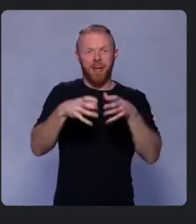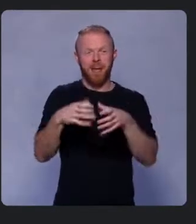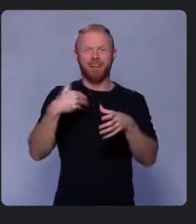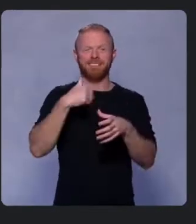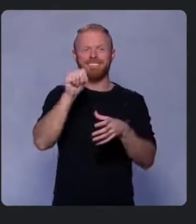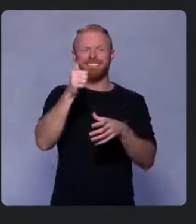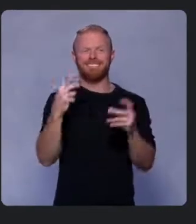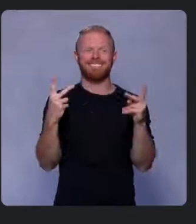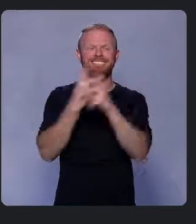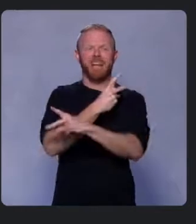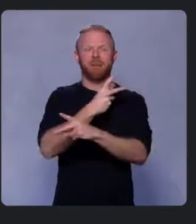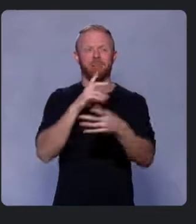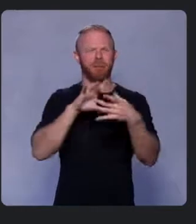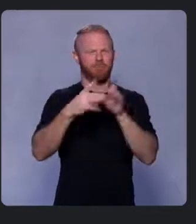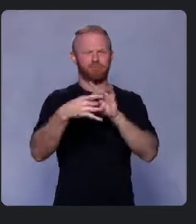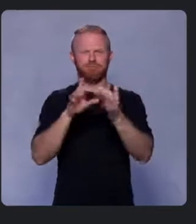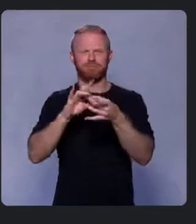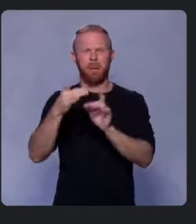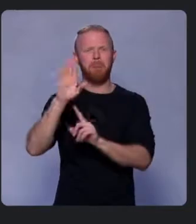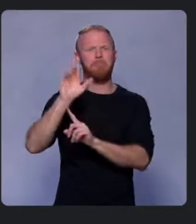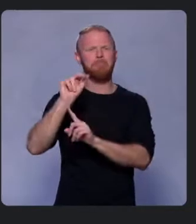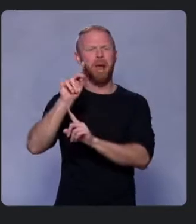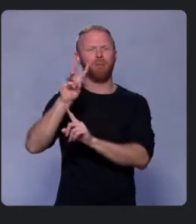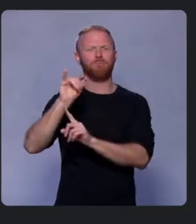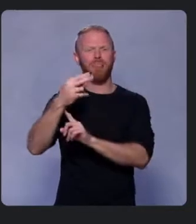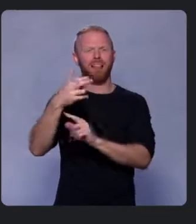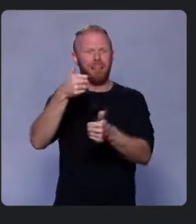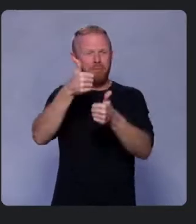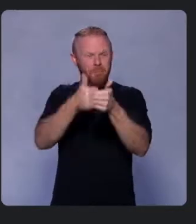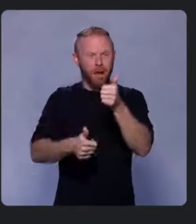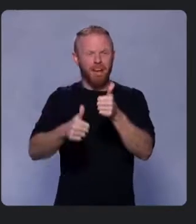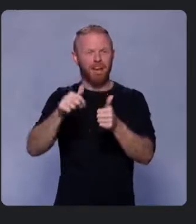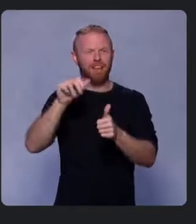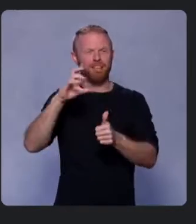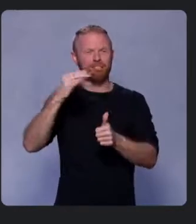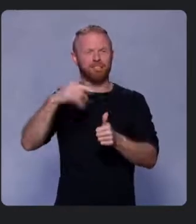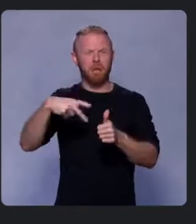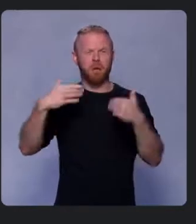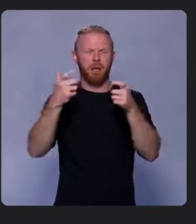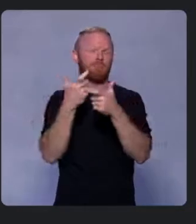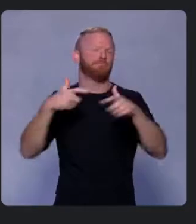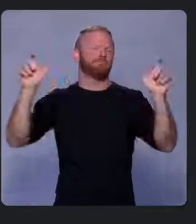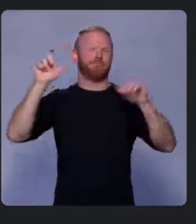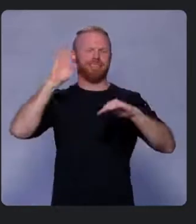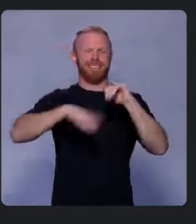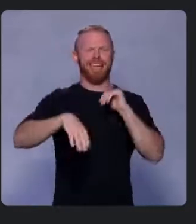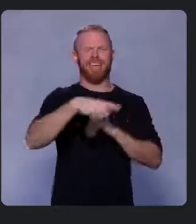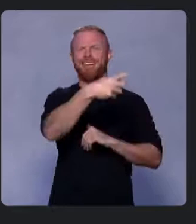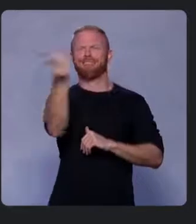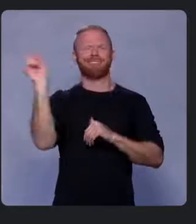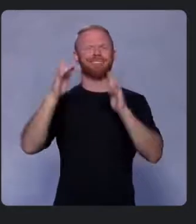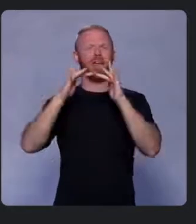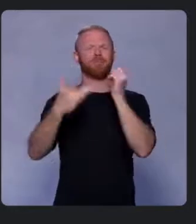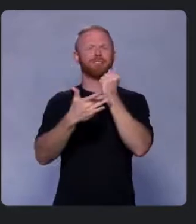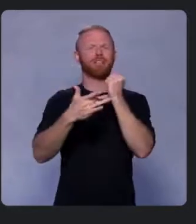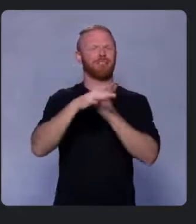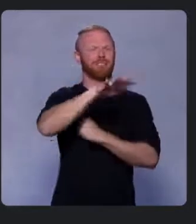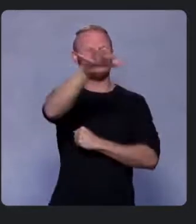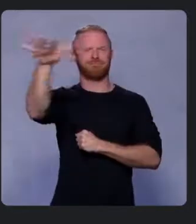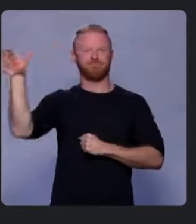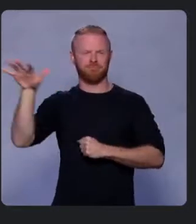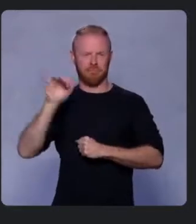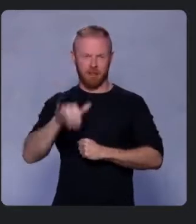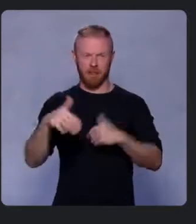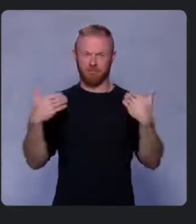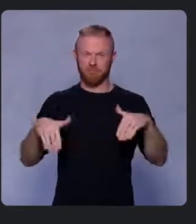the interconnect bandwidth per chip at scale compared to any other networking technology. This makes it possible for